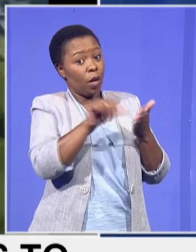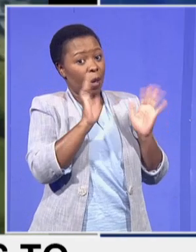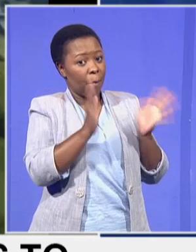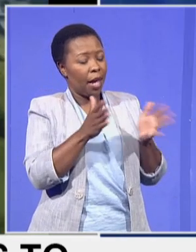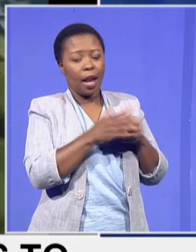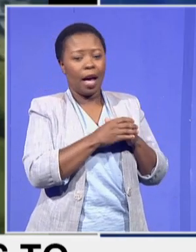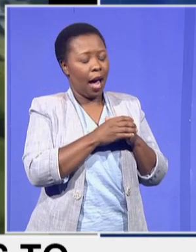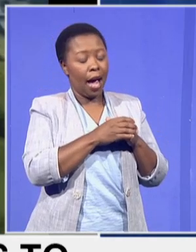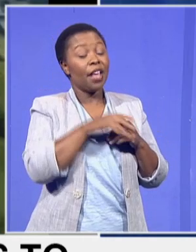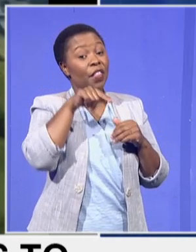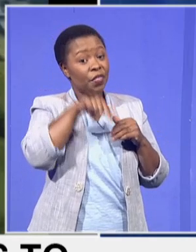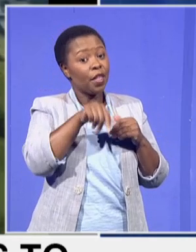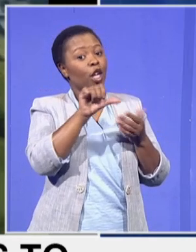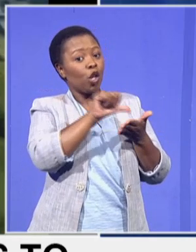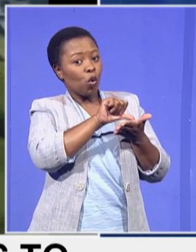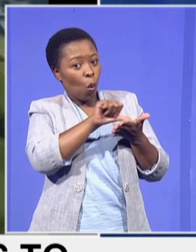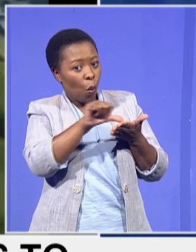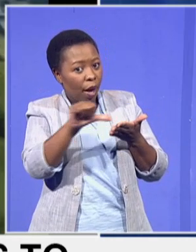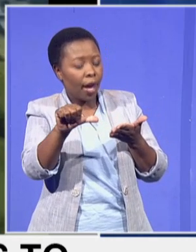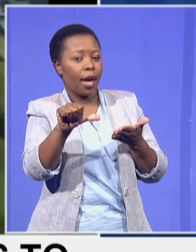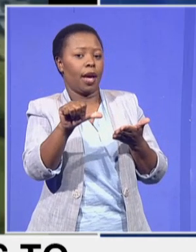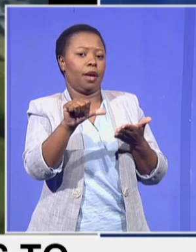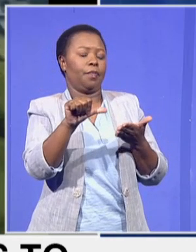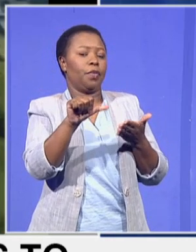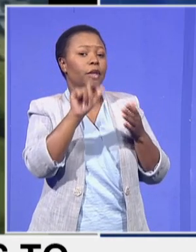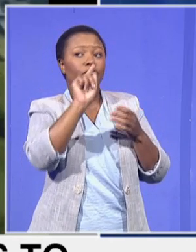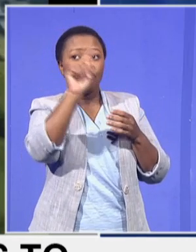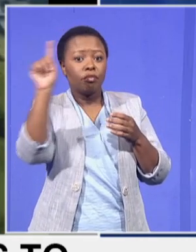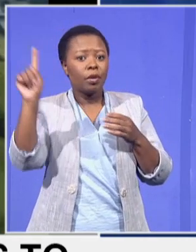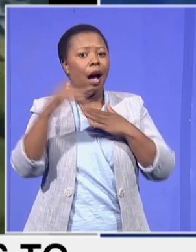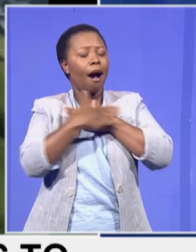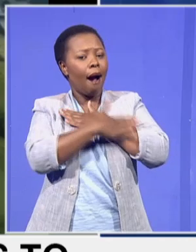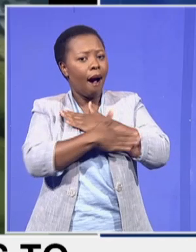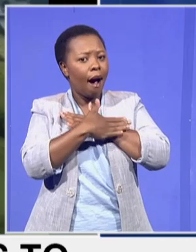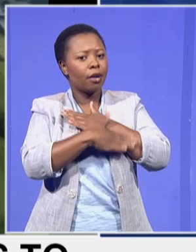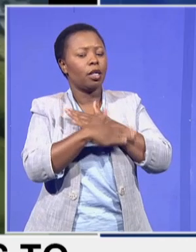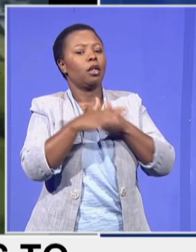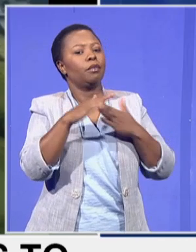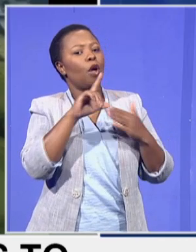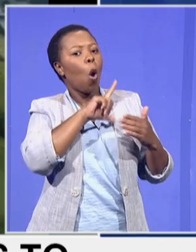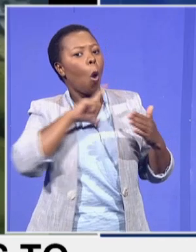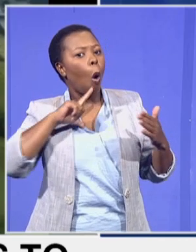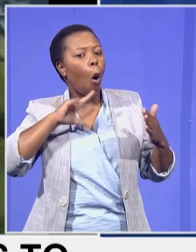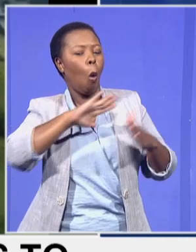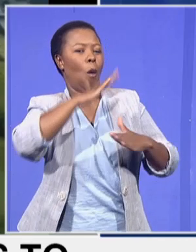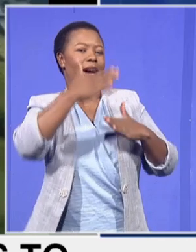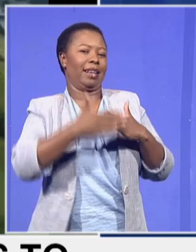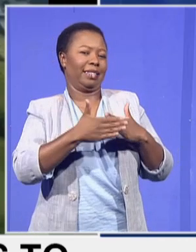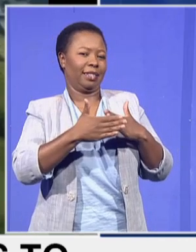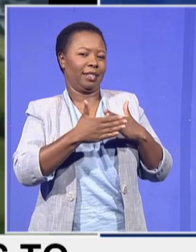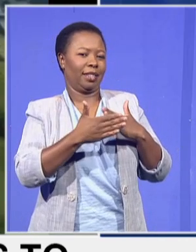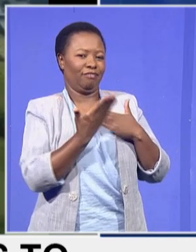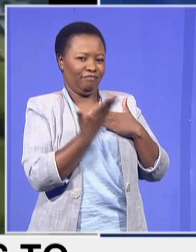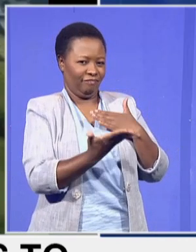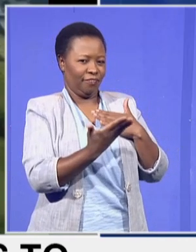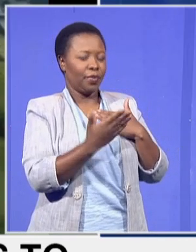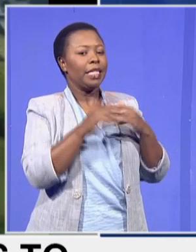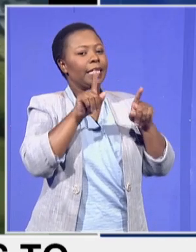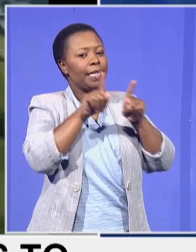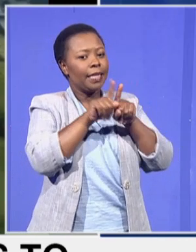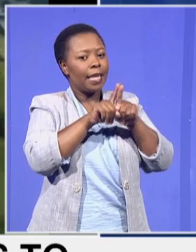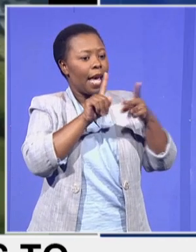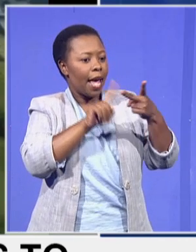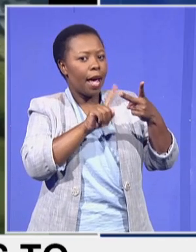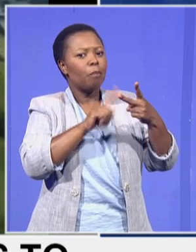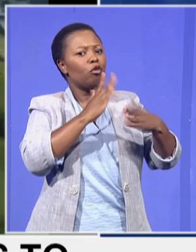are in, a lot of people in the country have in fact made it a long weekend, that we see significant drop also in